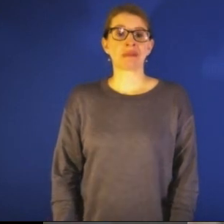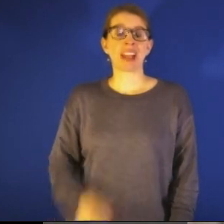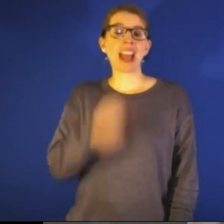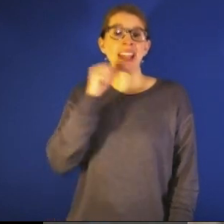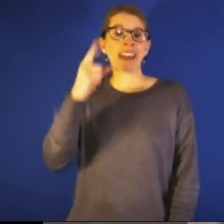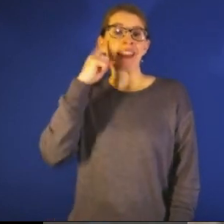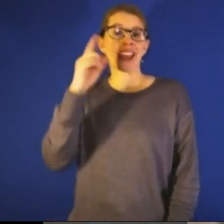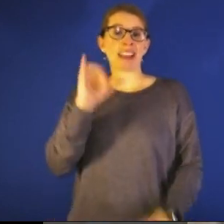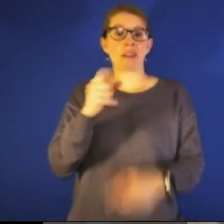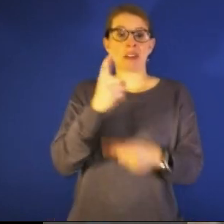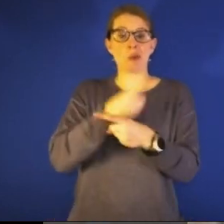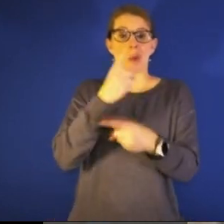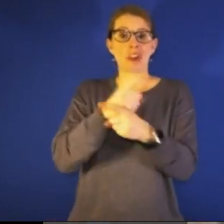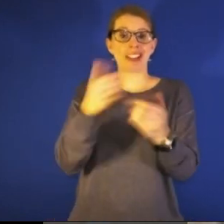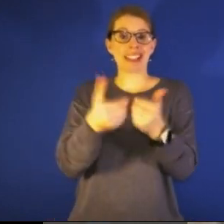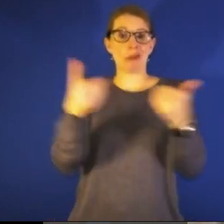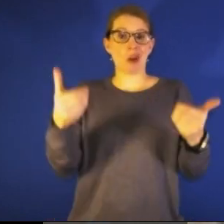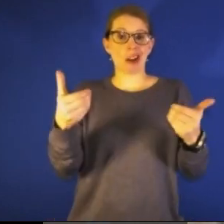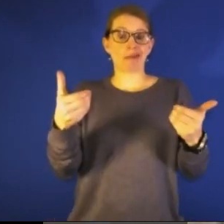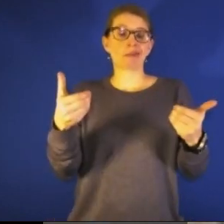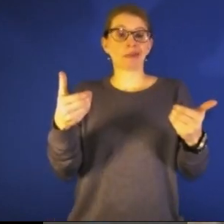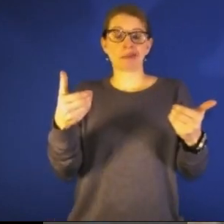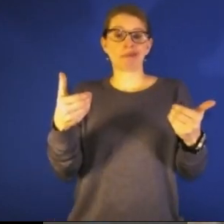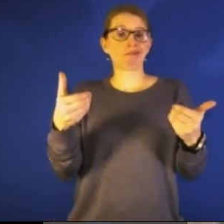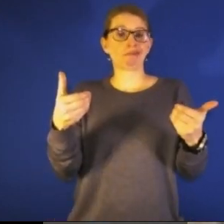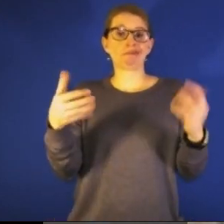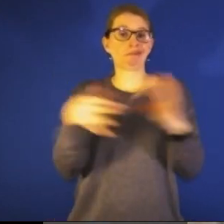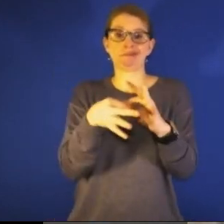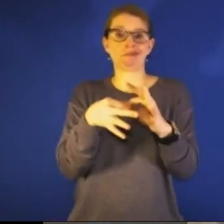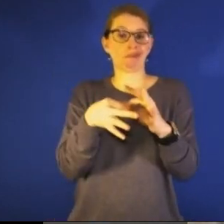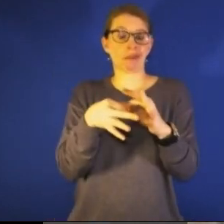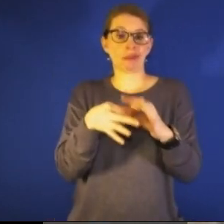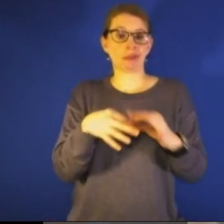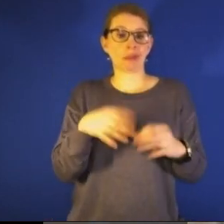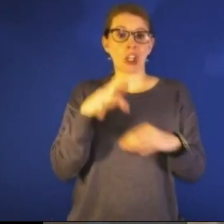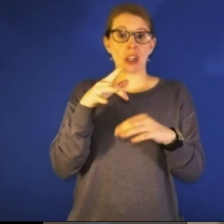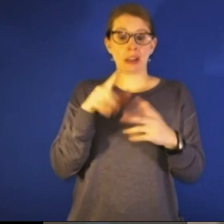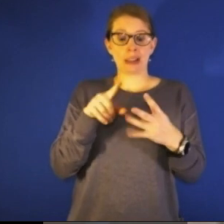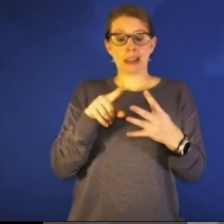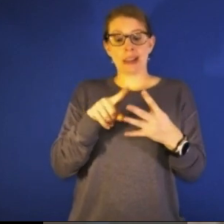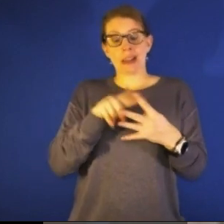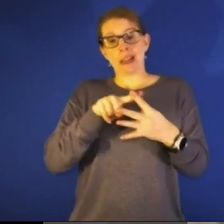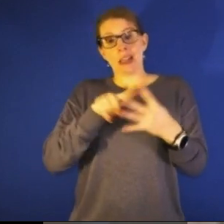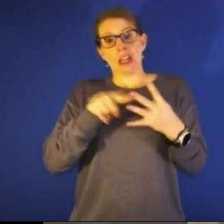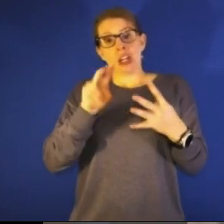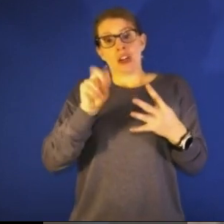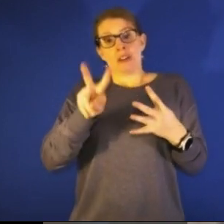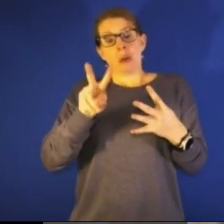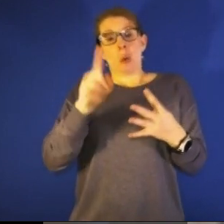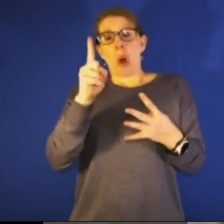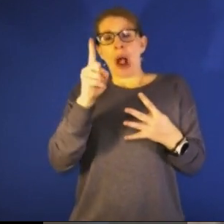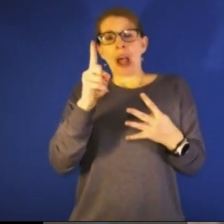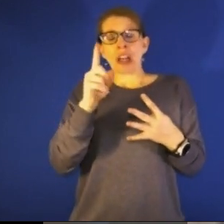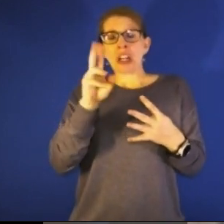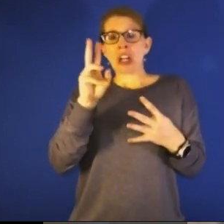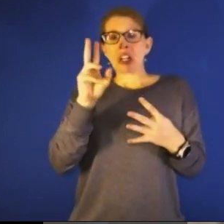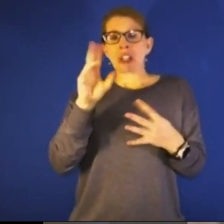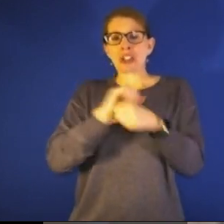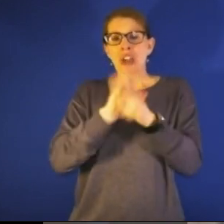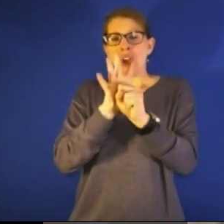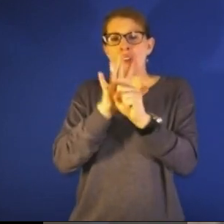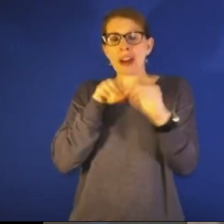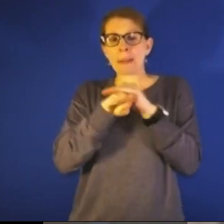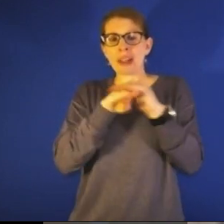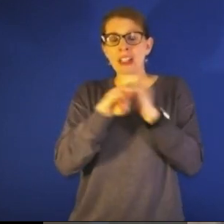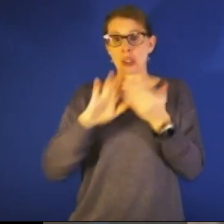appropriate to separate out. And sometimes we don't have very many, like early November, we had one COVID admission. I don't think in a community